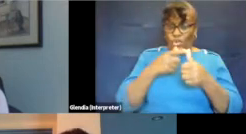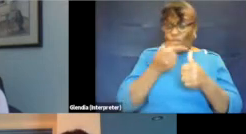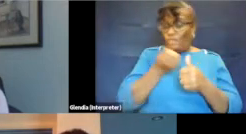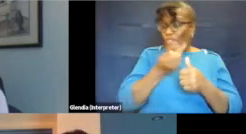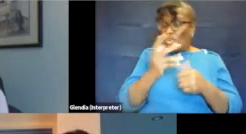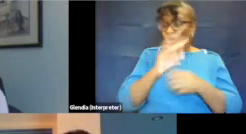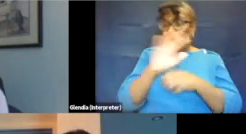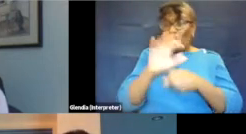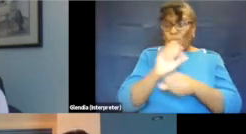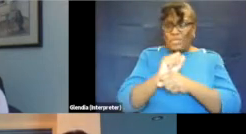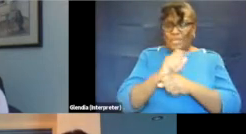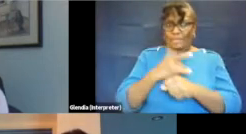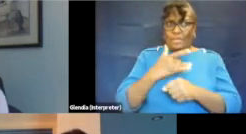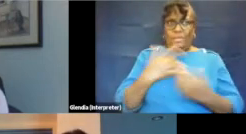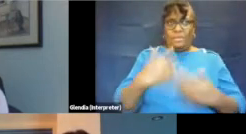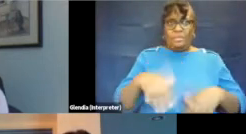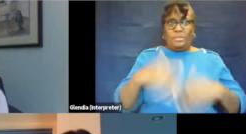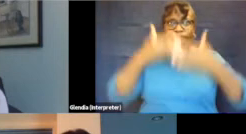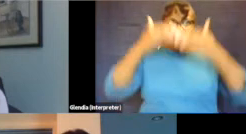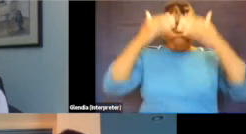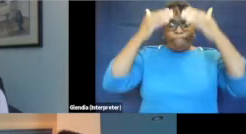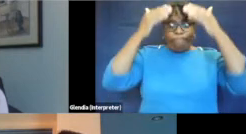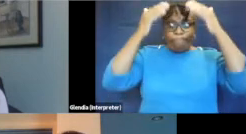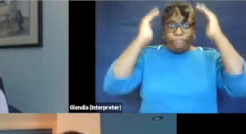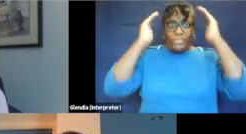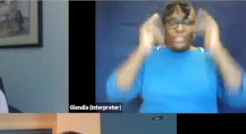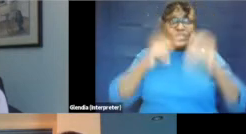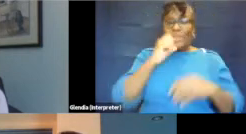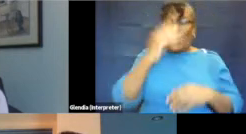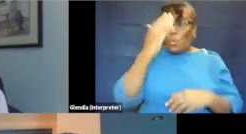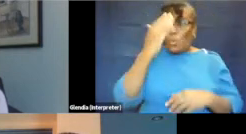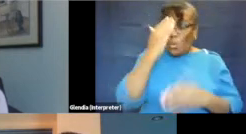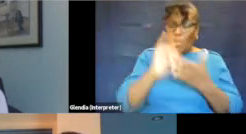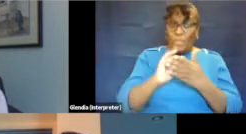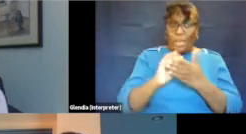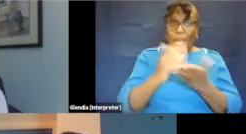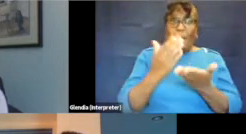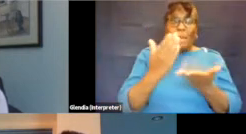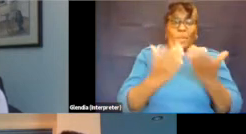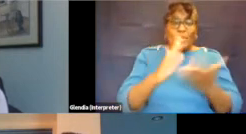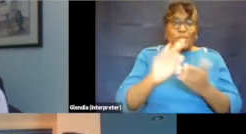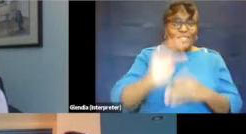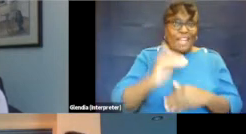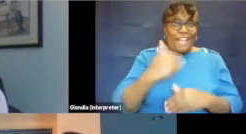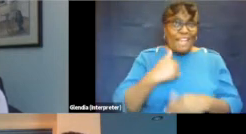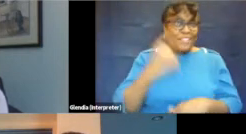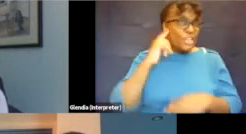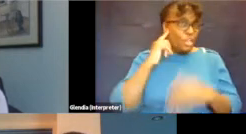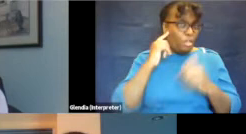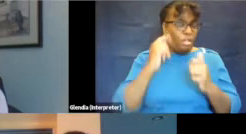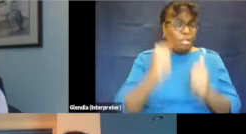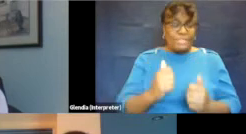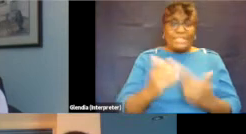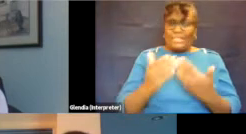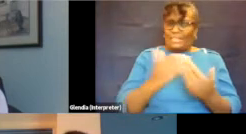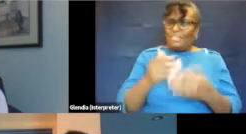bit overwhelming, especially if you didn't know hearing loss was going to be a possibility with your child. And so even if you've been with that